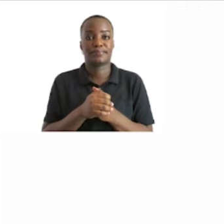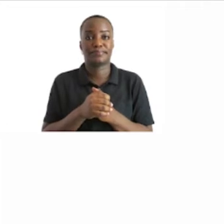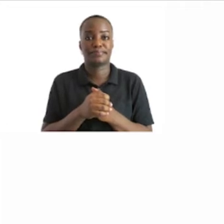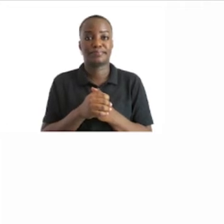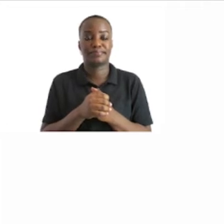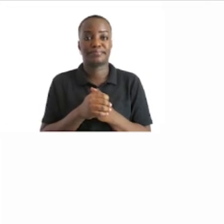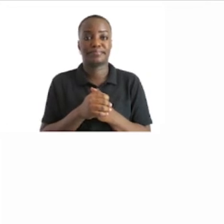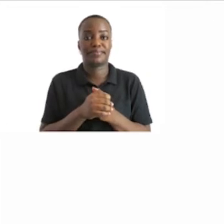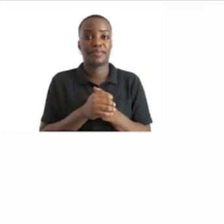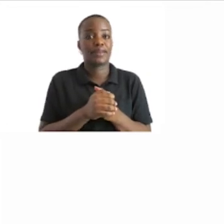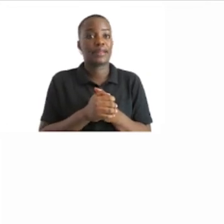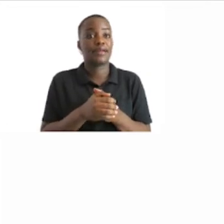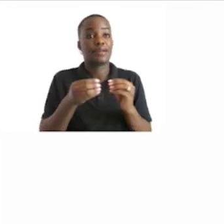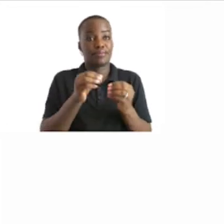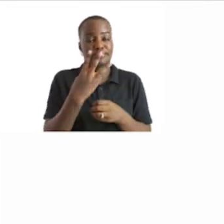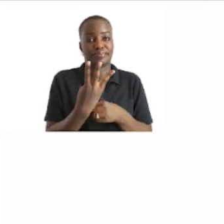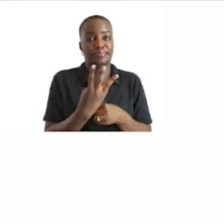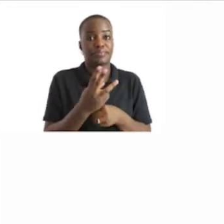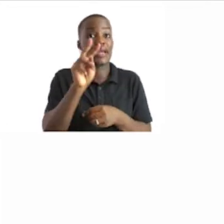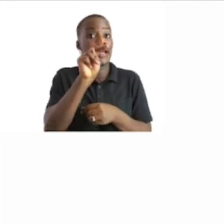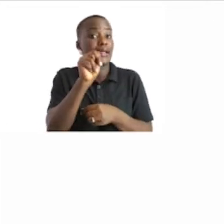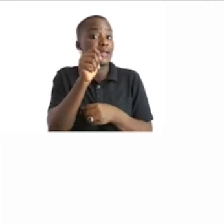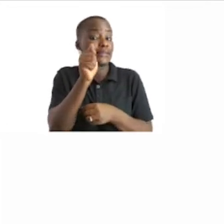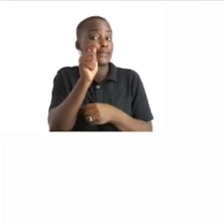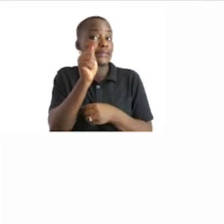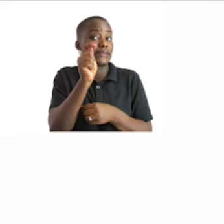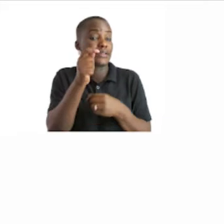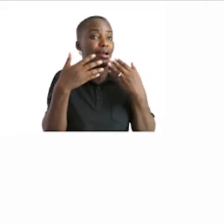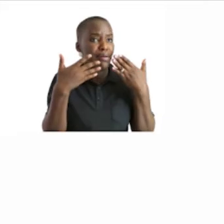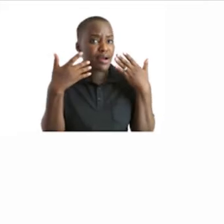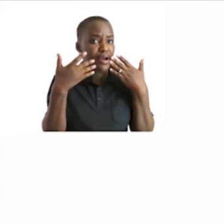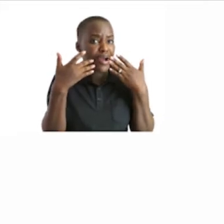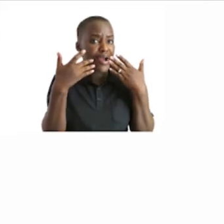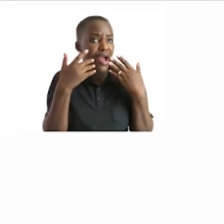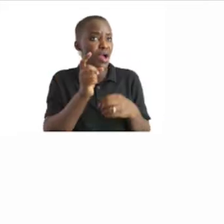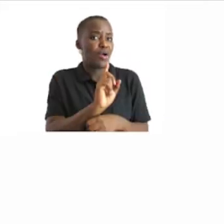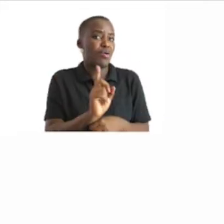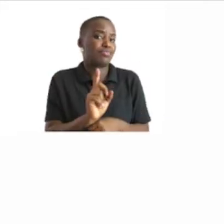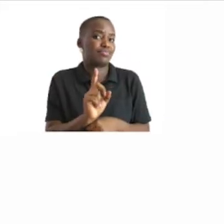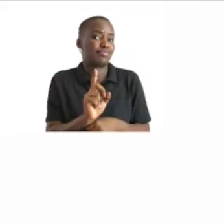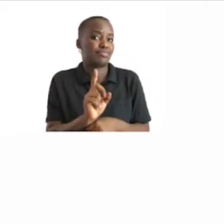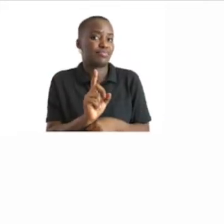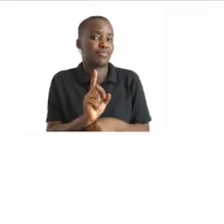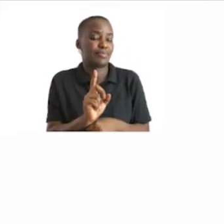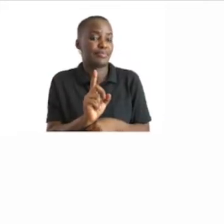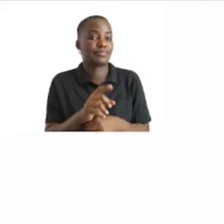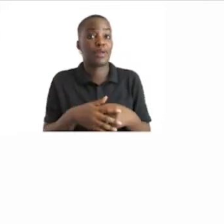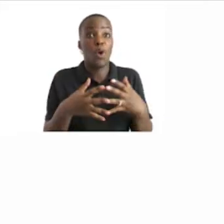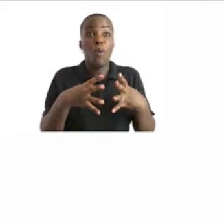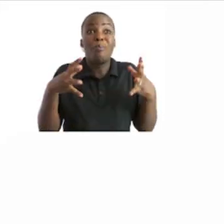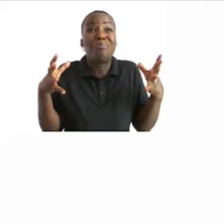Well done. And number 3 says, Nat's cat is